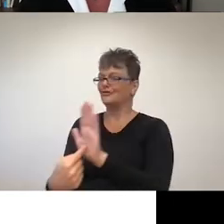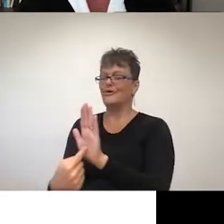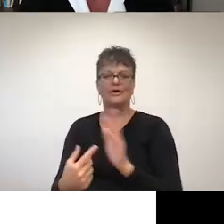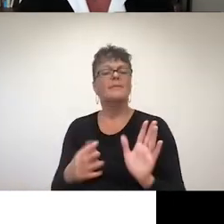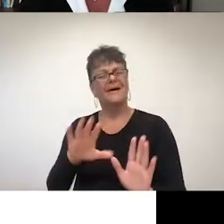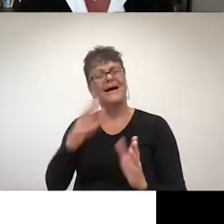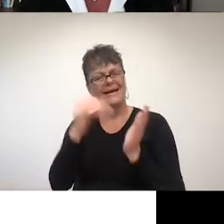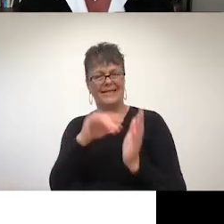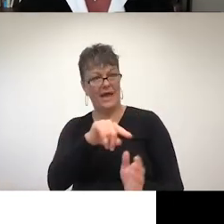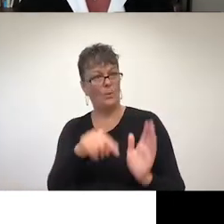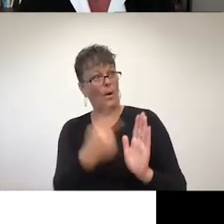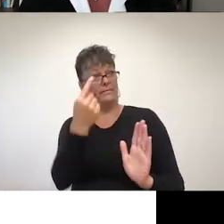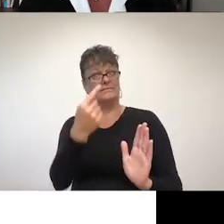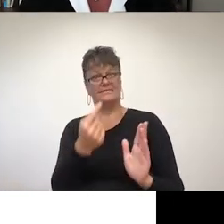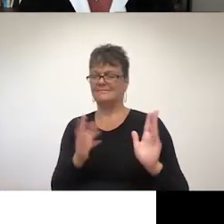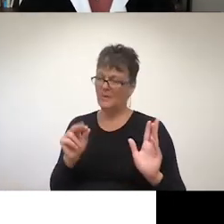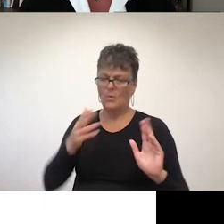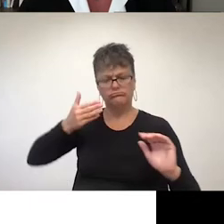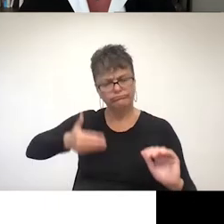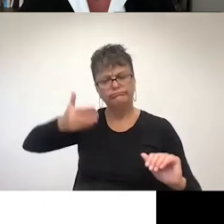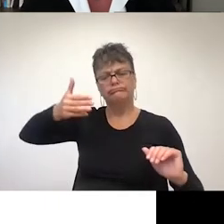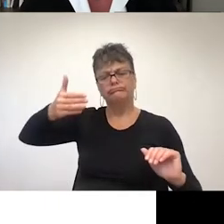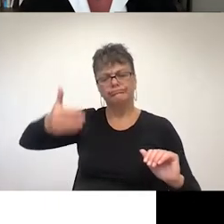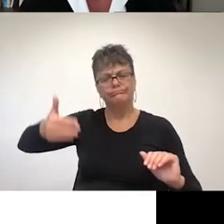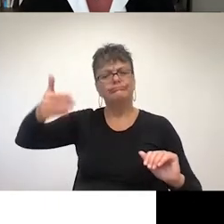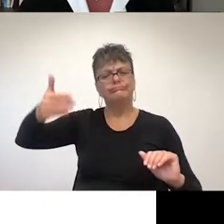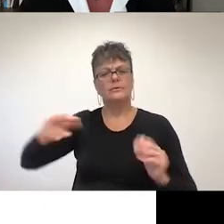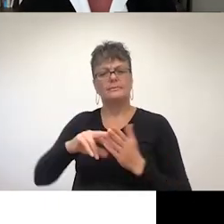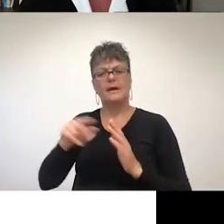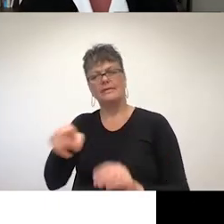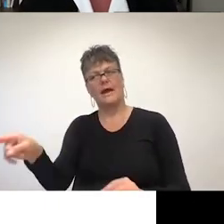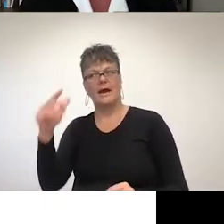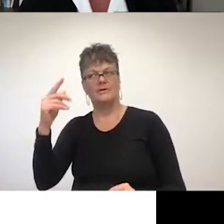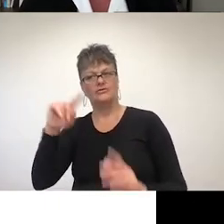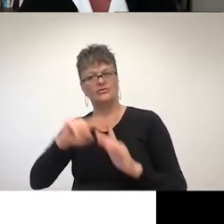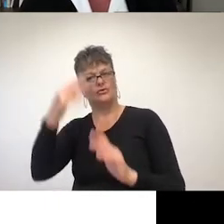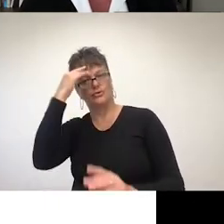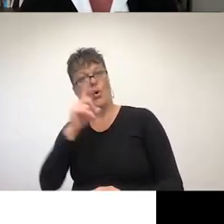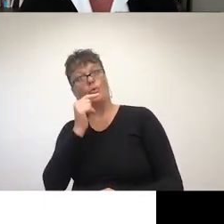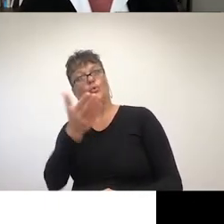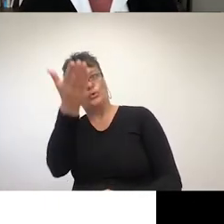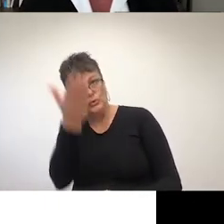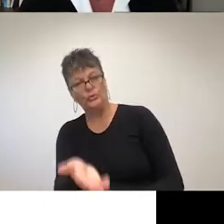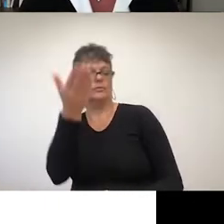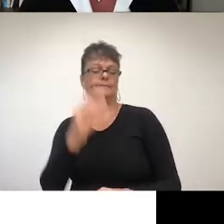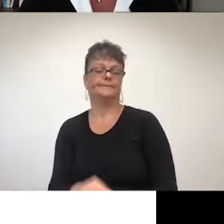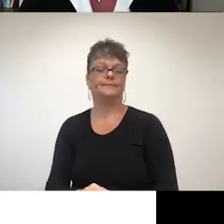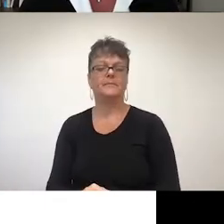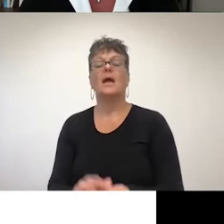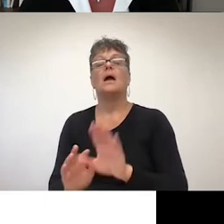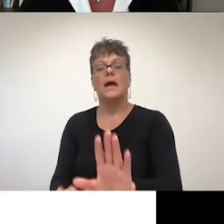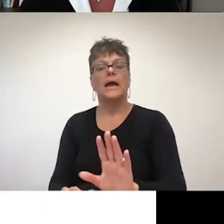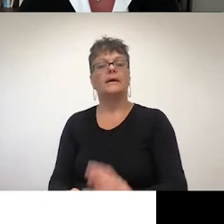one. I also want to acknowledge that based on your identities and preferences, you're going to experience this in different ways,